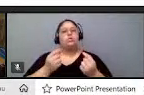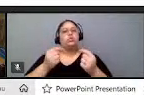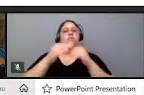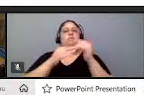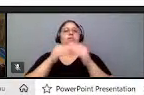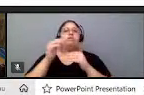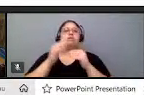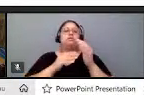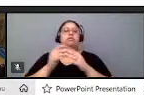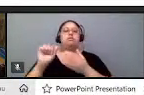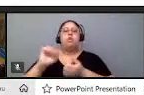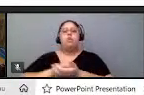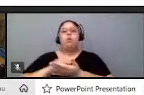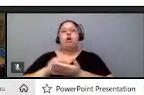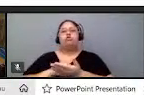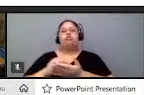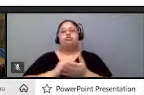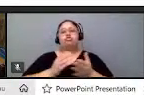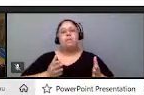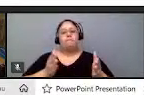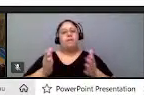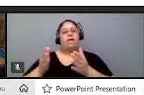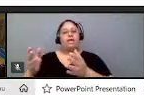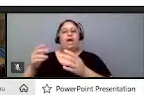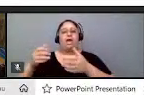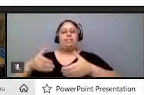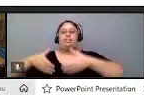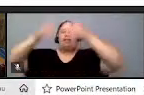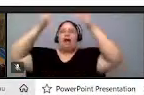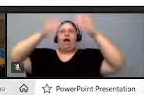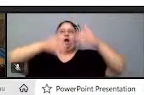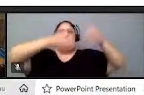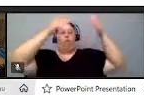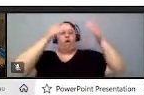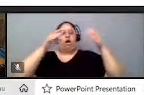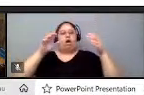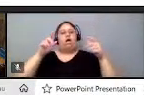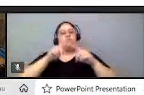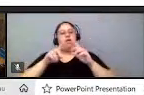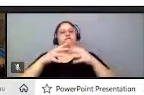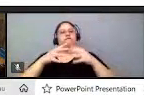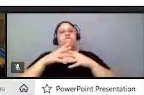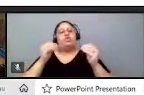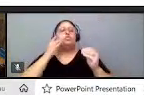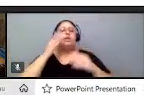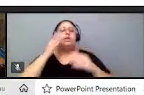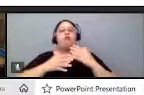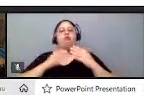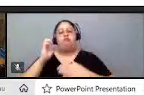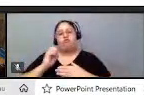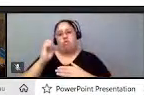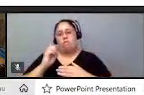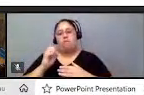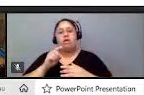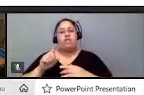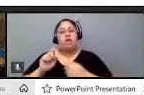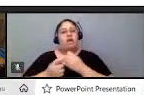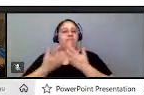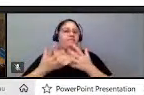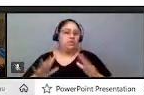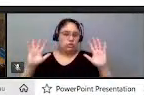a wash bay and the rer towers um and they would be completed by end of October that has